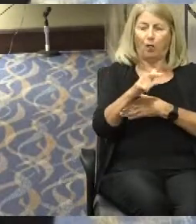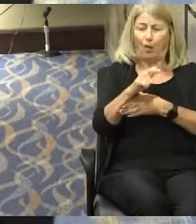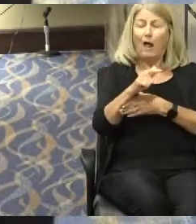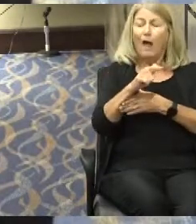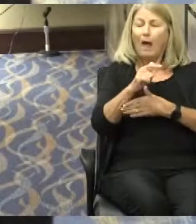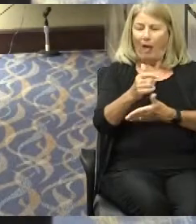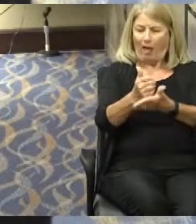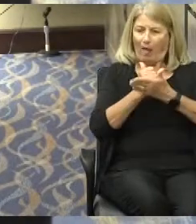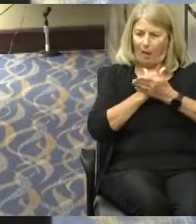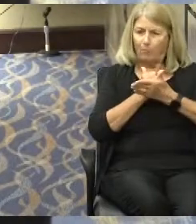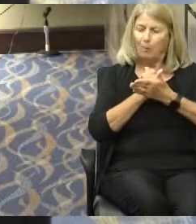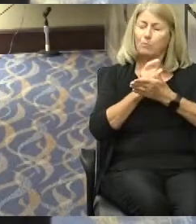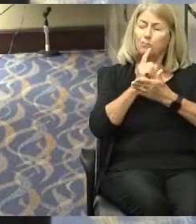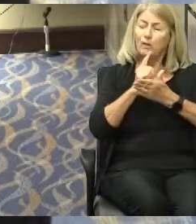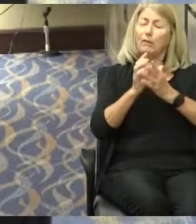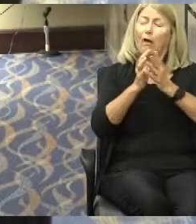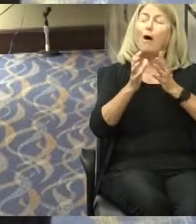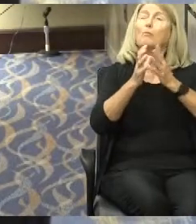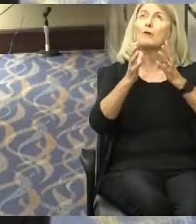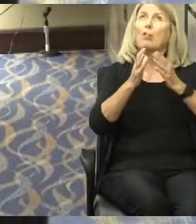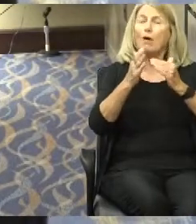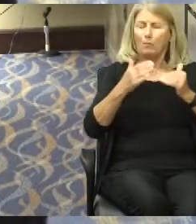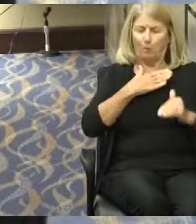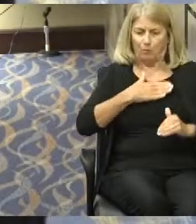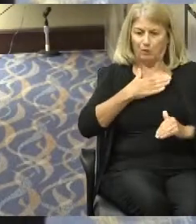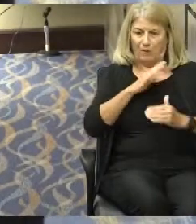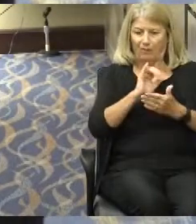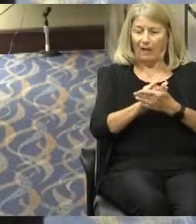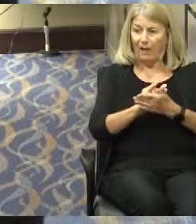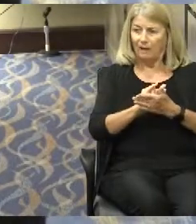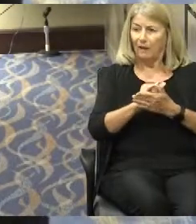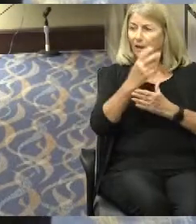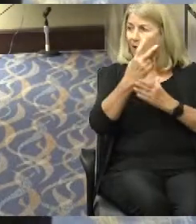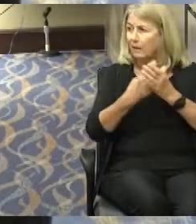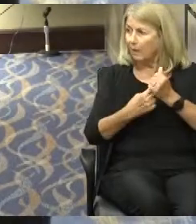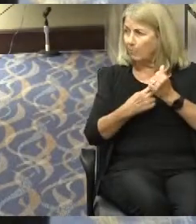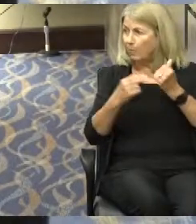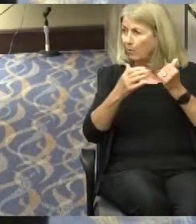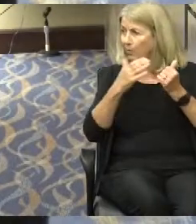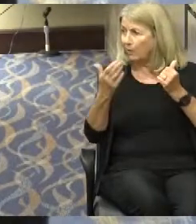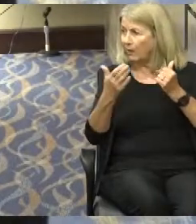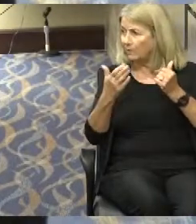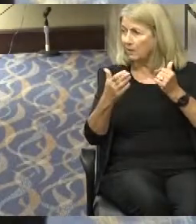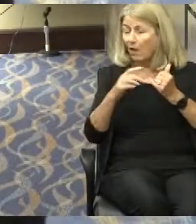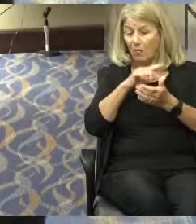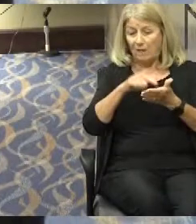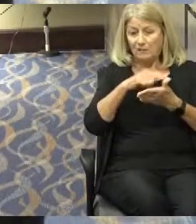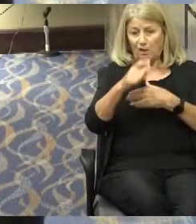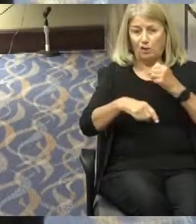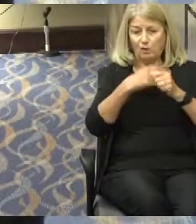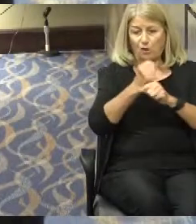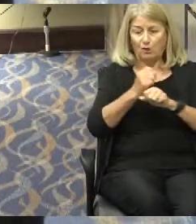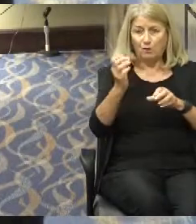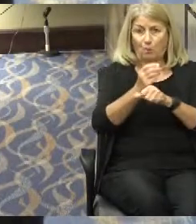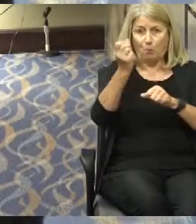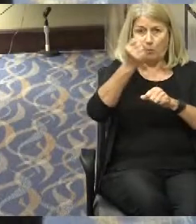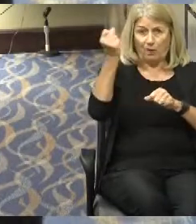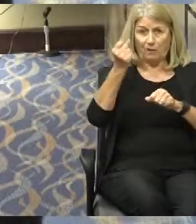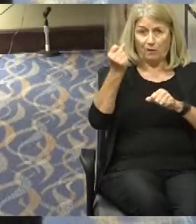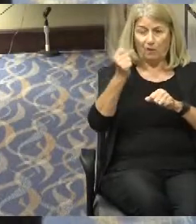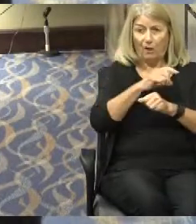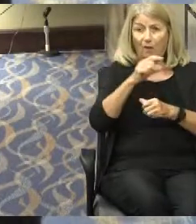really appreciated that. Some facts I wanted to share before I announce this year's winner is that